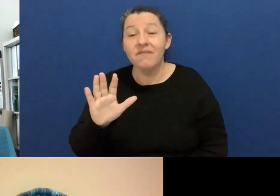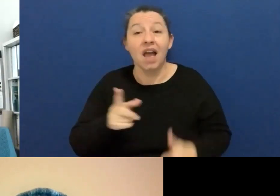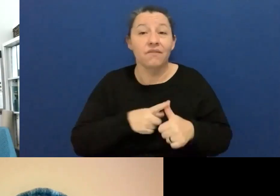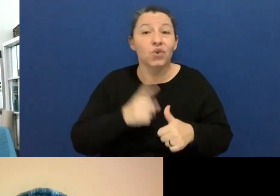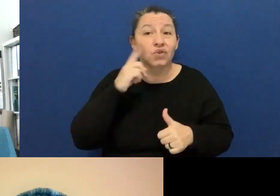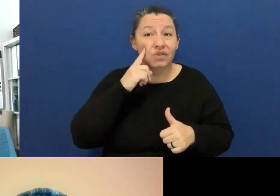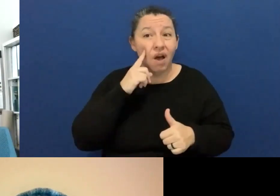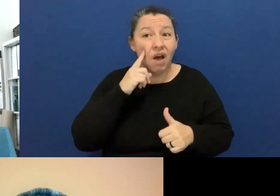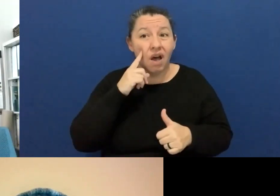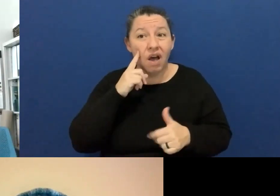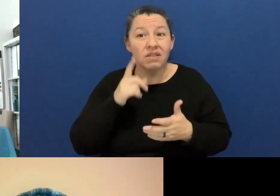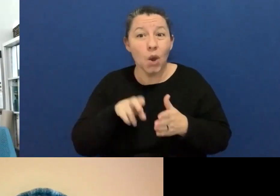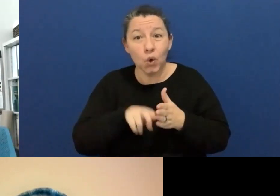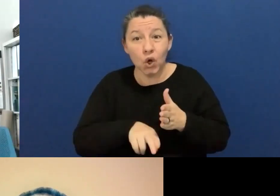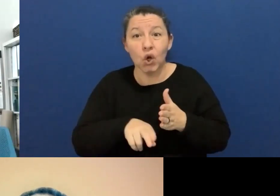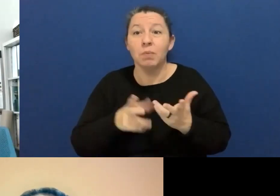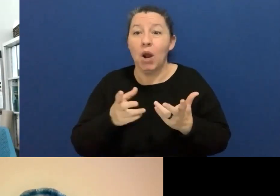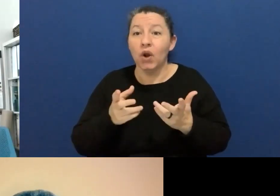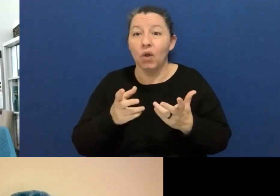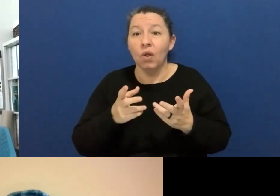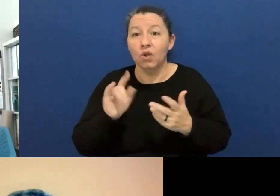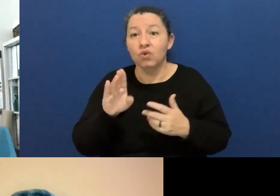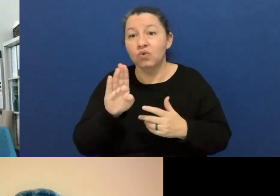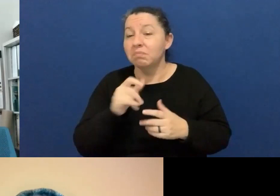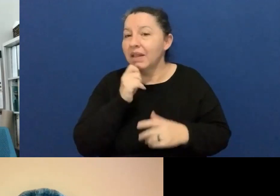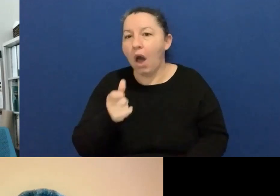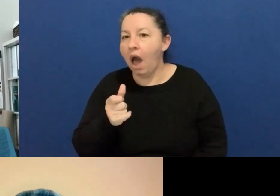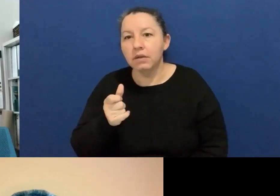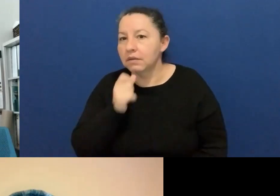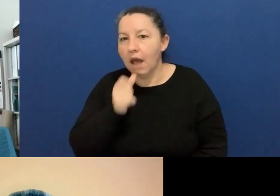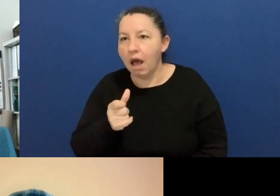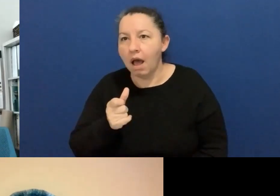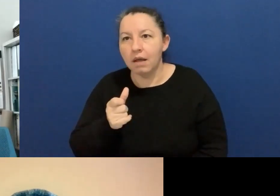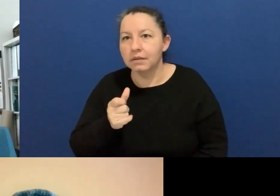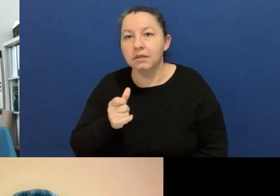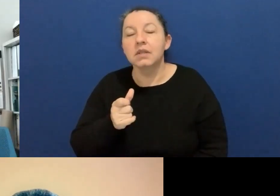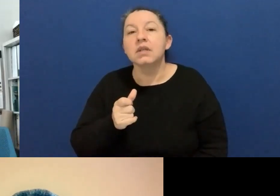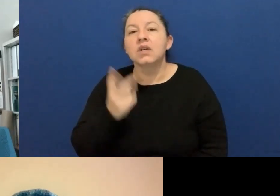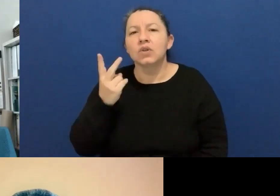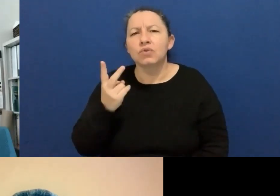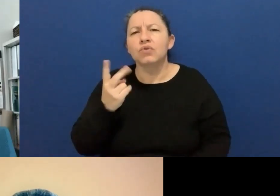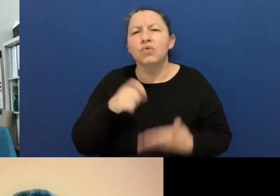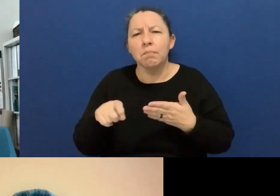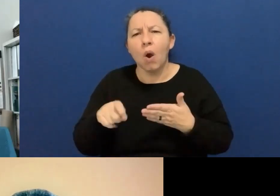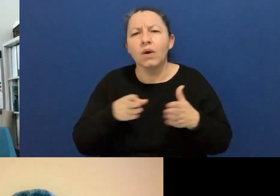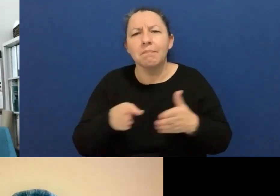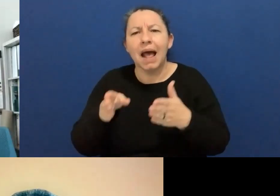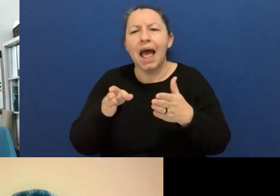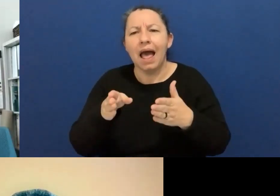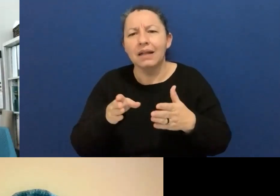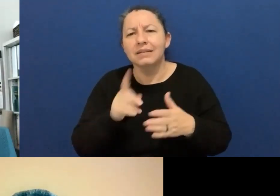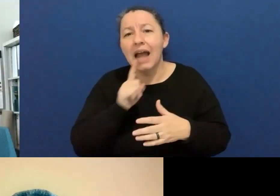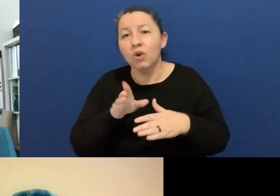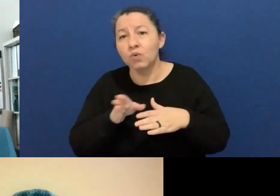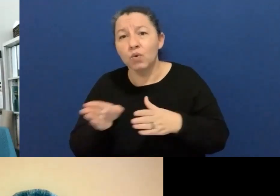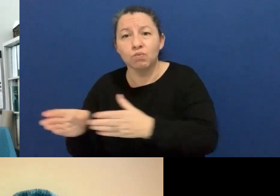we initially thought marked tombs, but they don't mark tombs. A couple of them mark paths and roads, but a